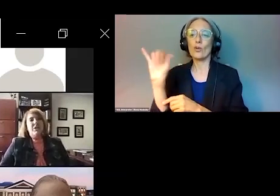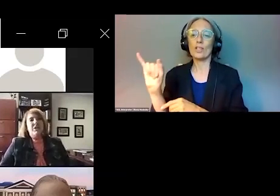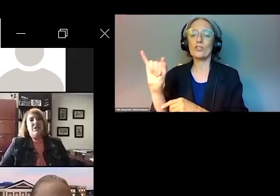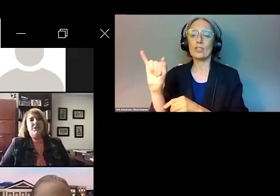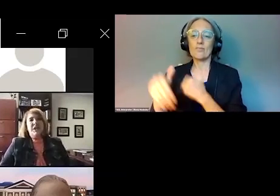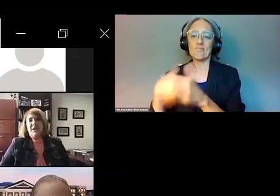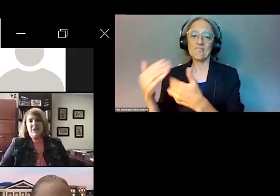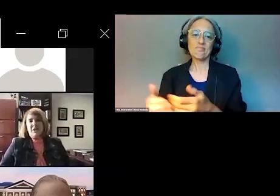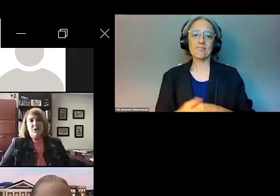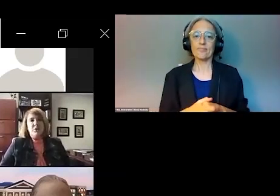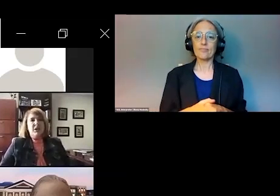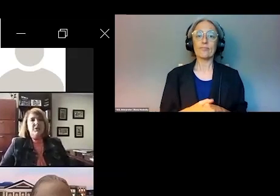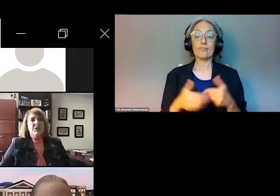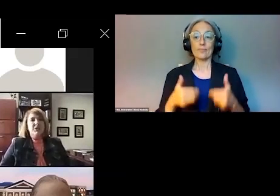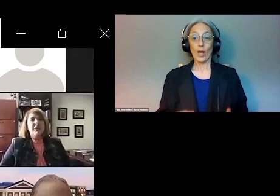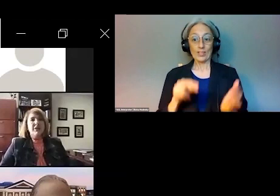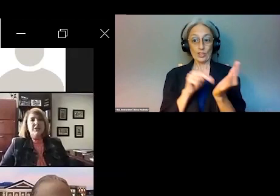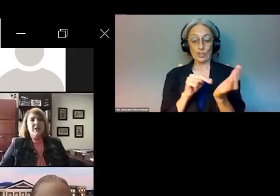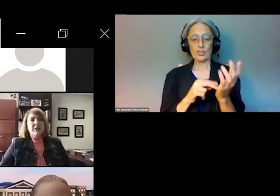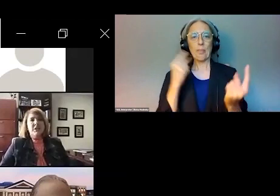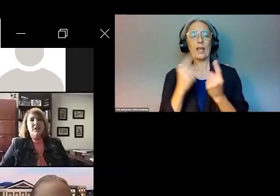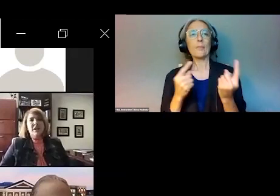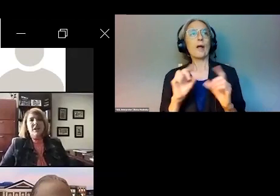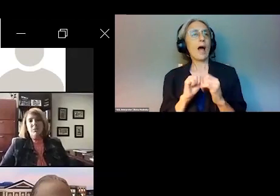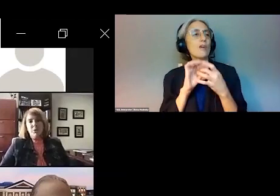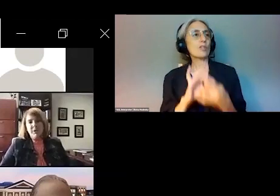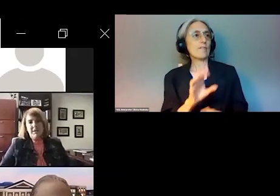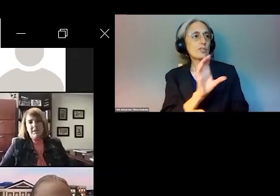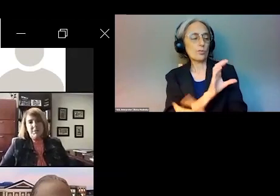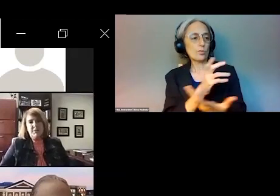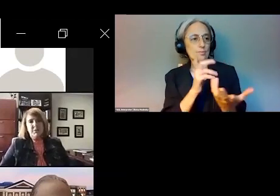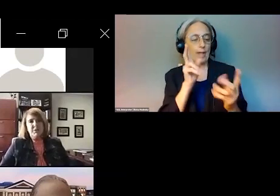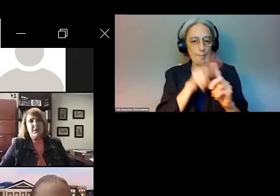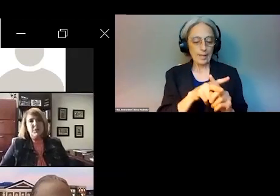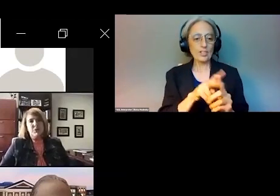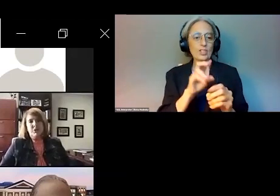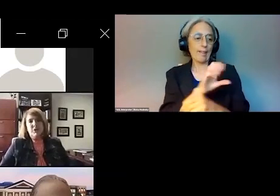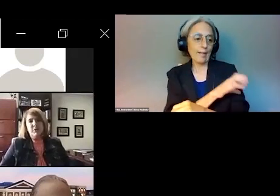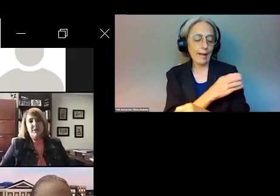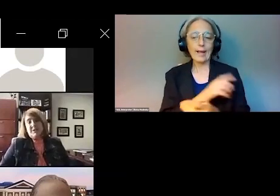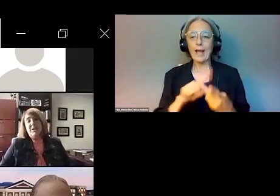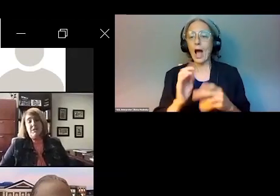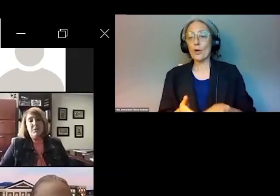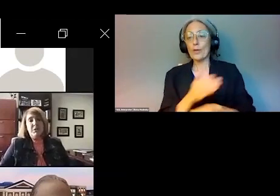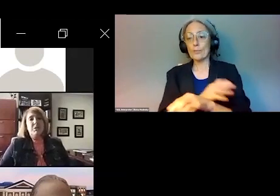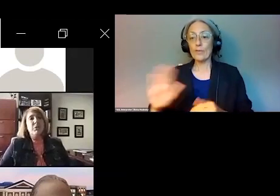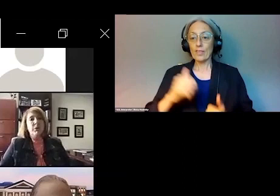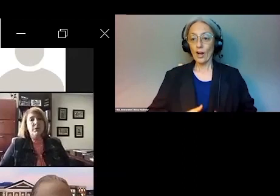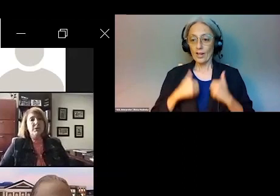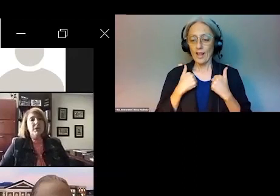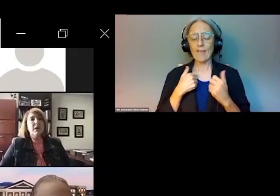So as a nurse, thinking about the clinical relevance or how this knowledge can help to improve the lives of people with spinal cord injury really is of